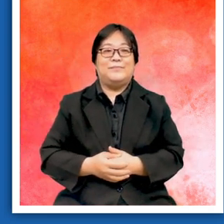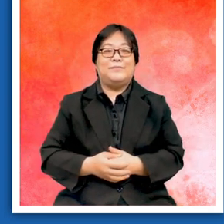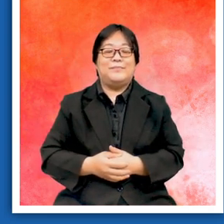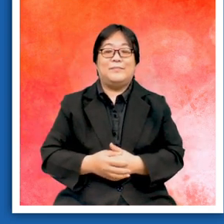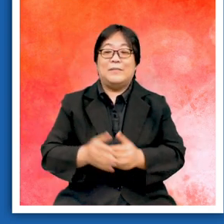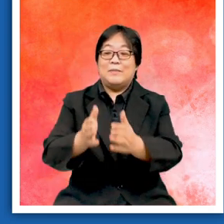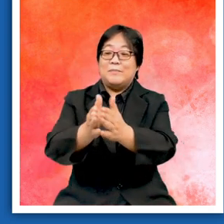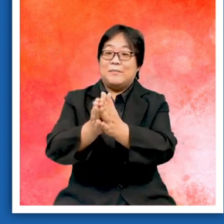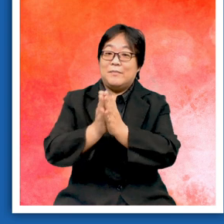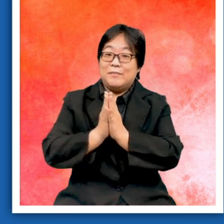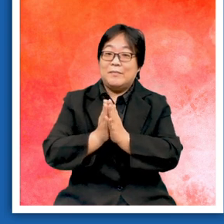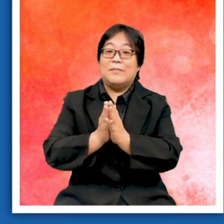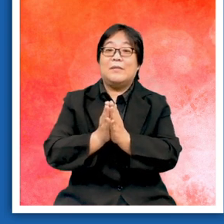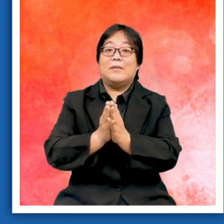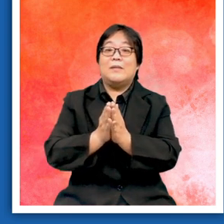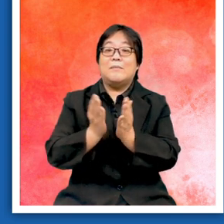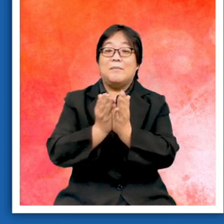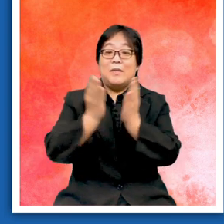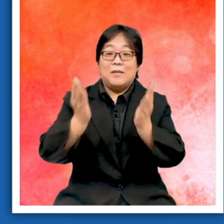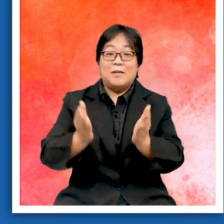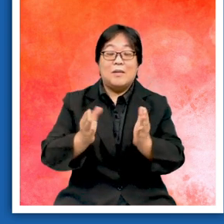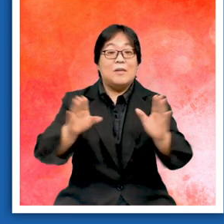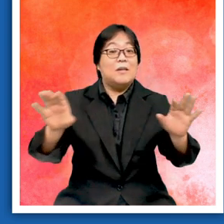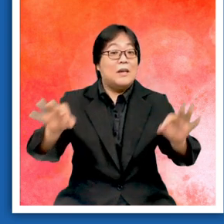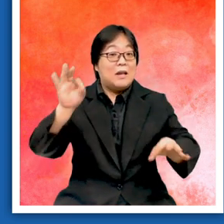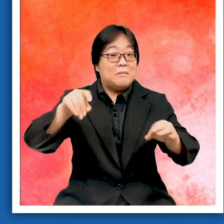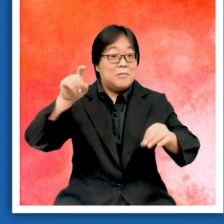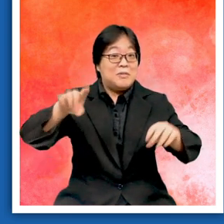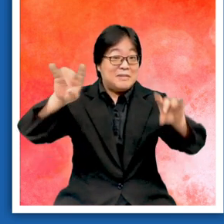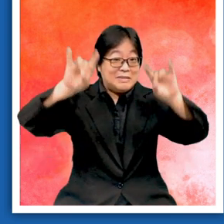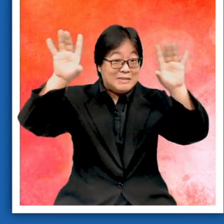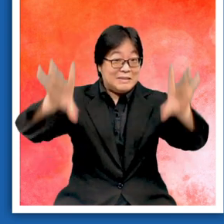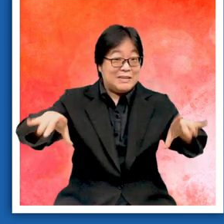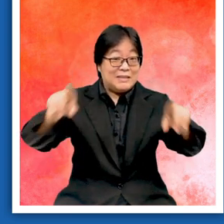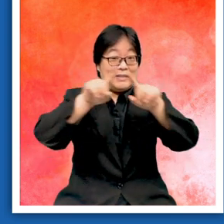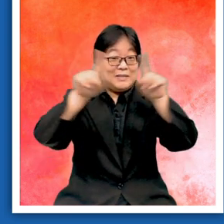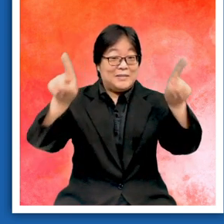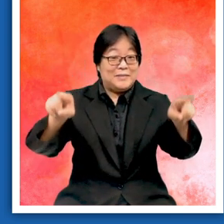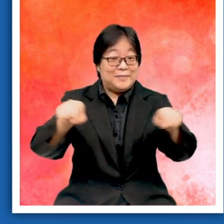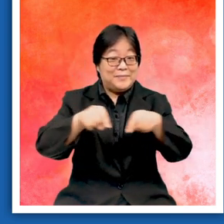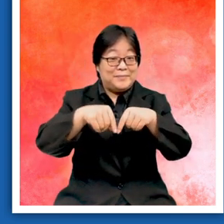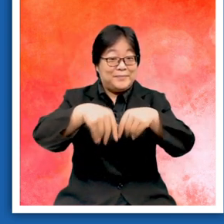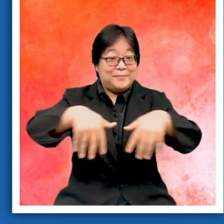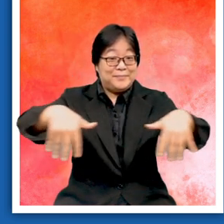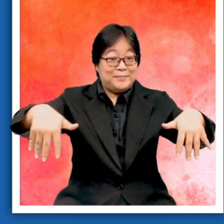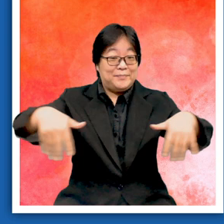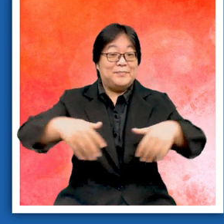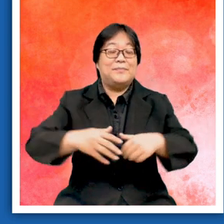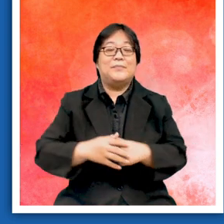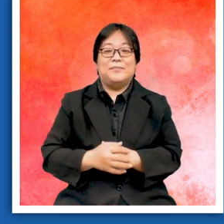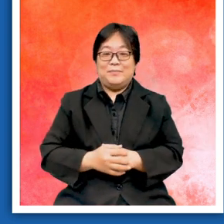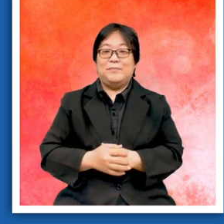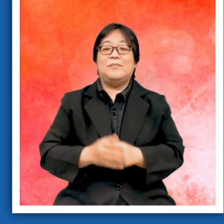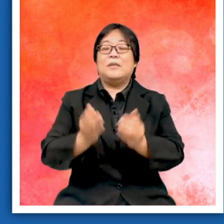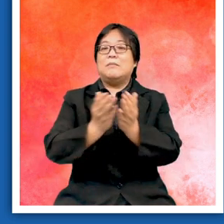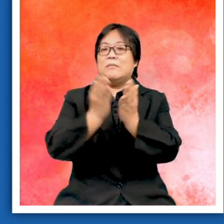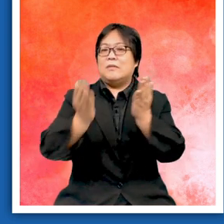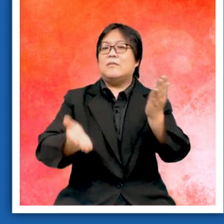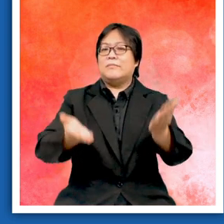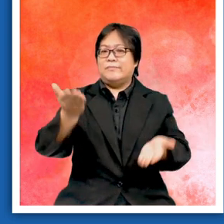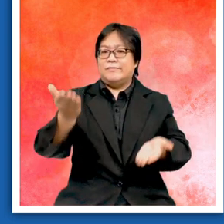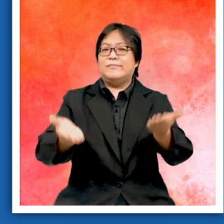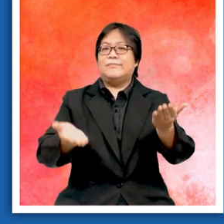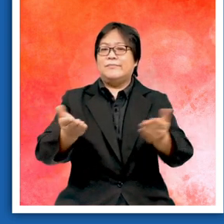ask students to perform online examination, online exam, the student might